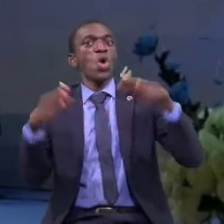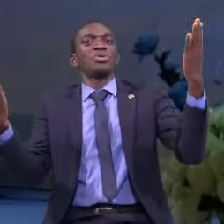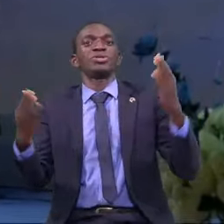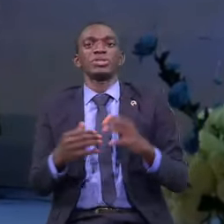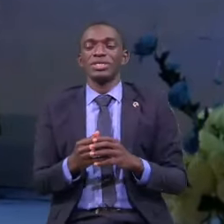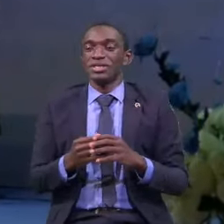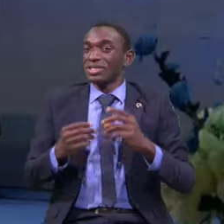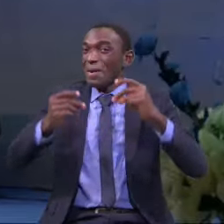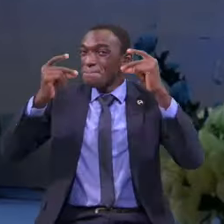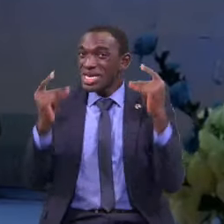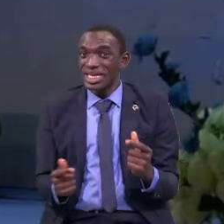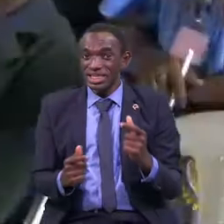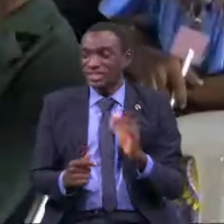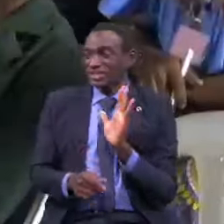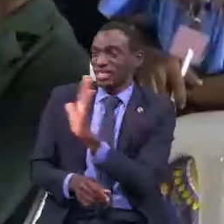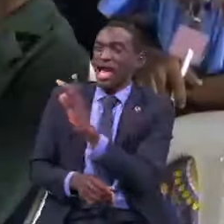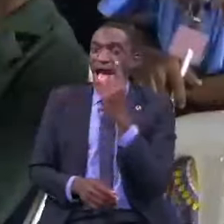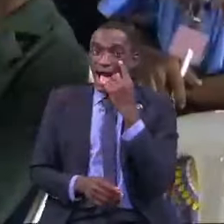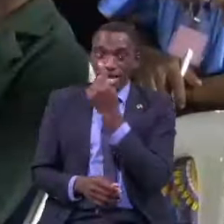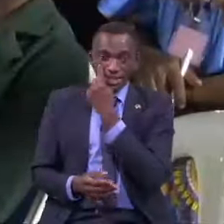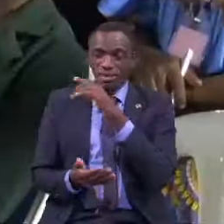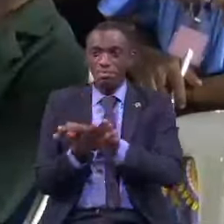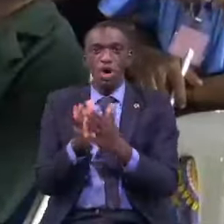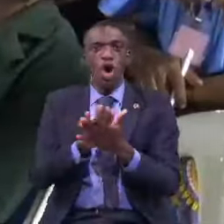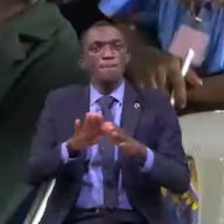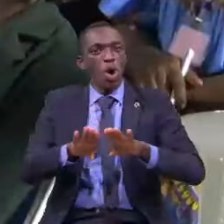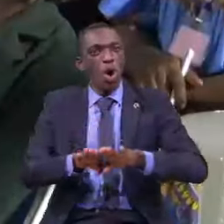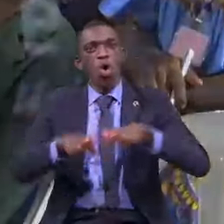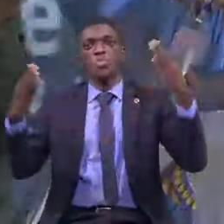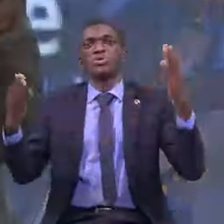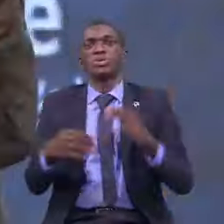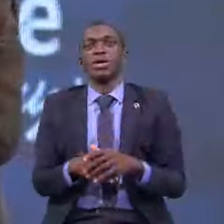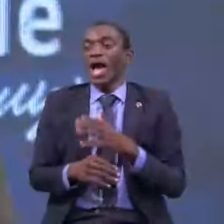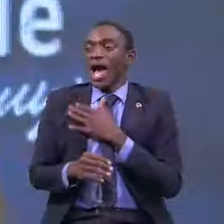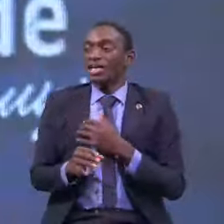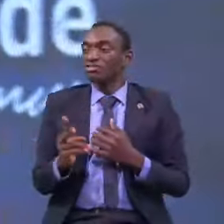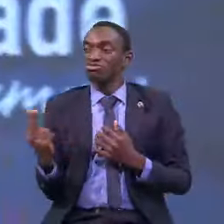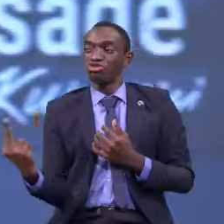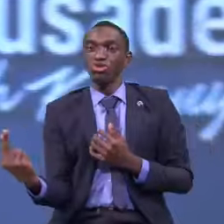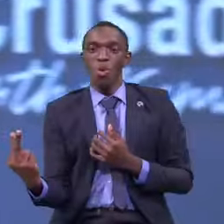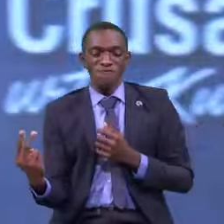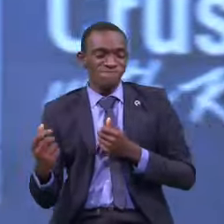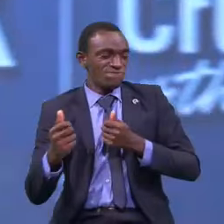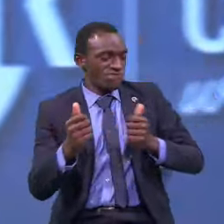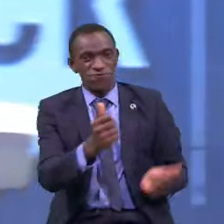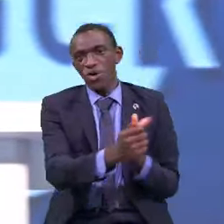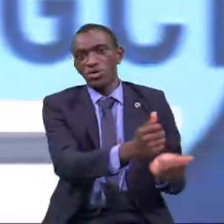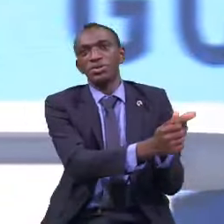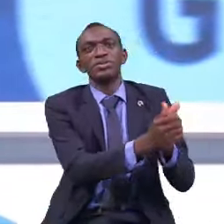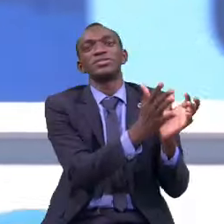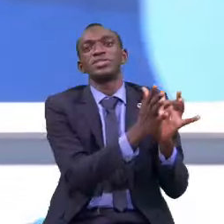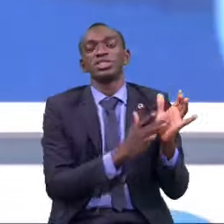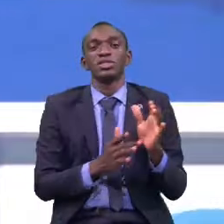Immediately their eyes received sight. And they followed him. There are people